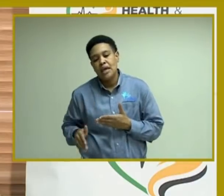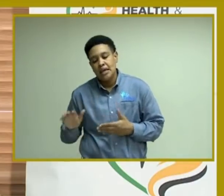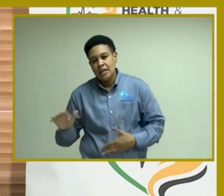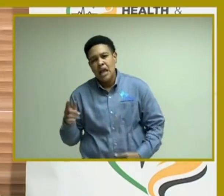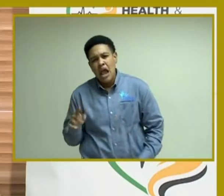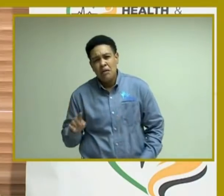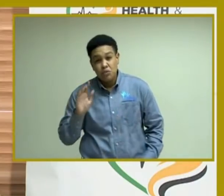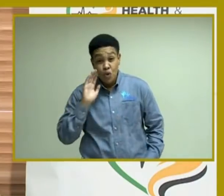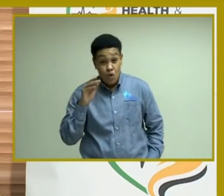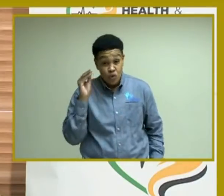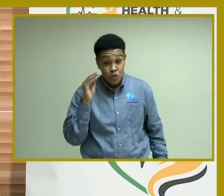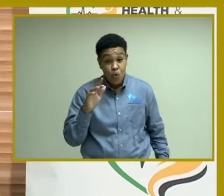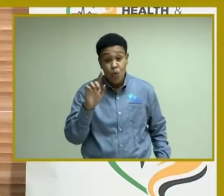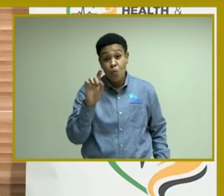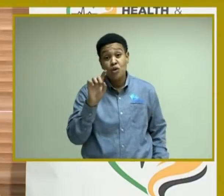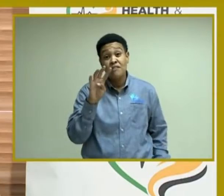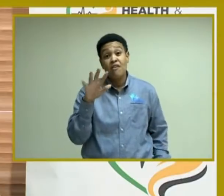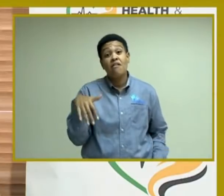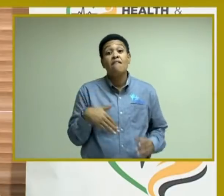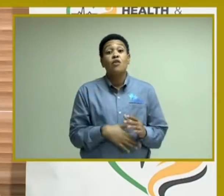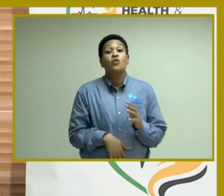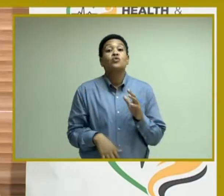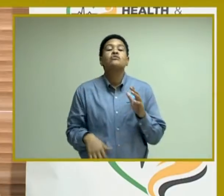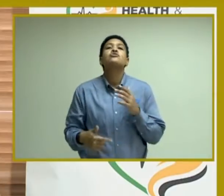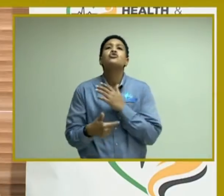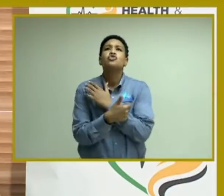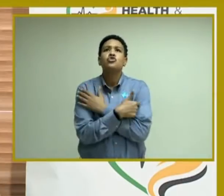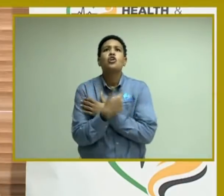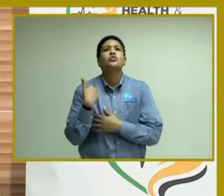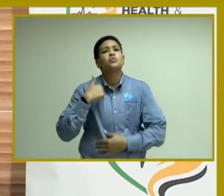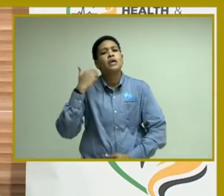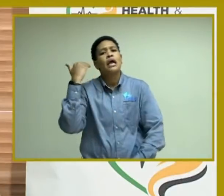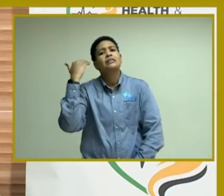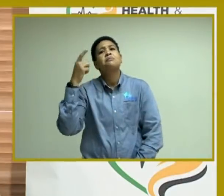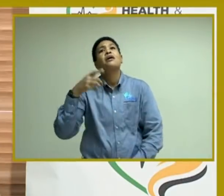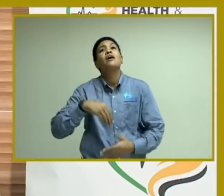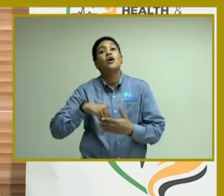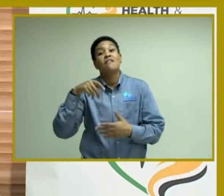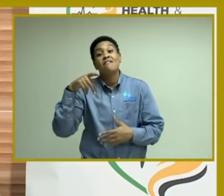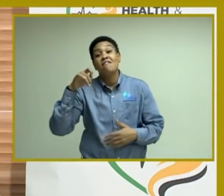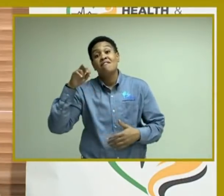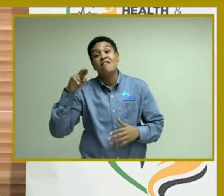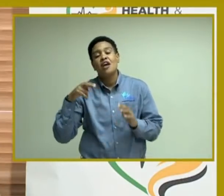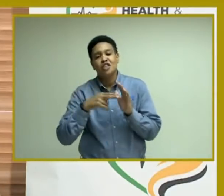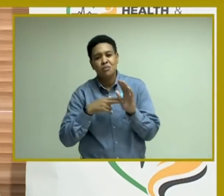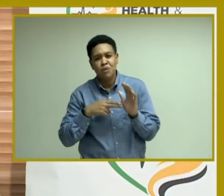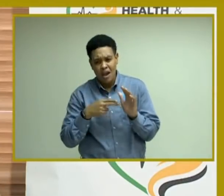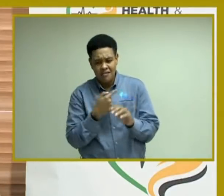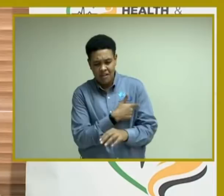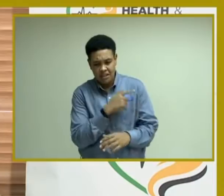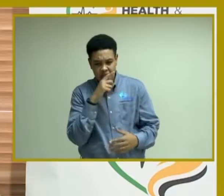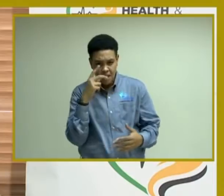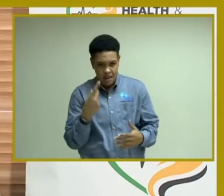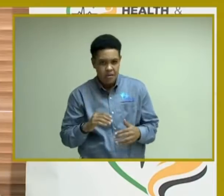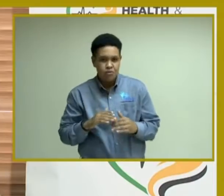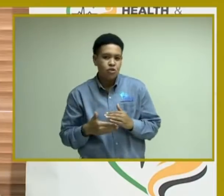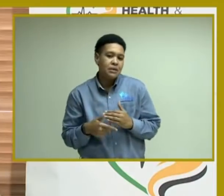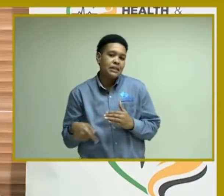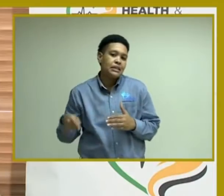So all told, 145,000 doses we expect of the Pfizer vaccine coming into the island this